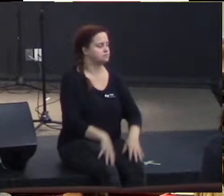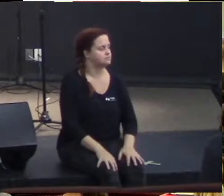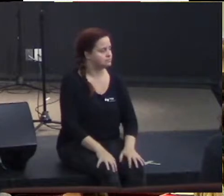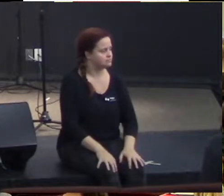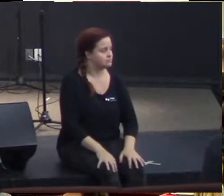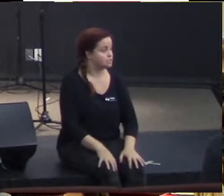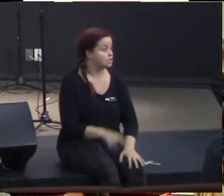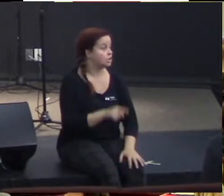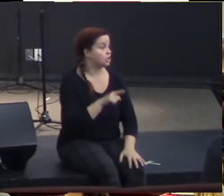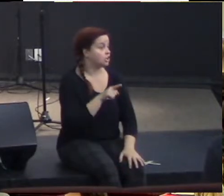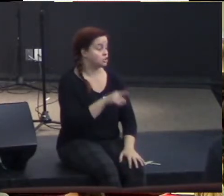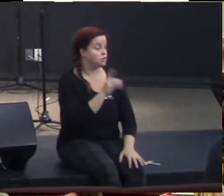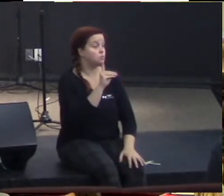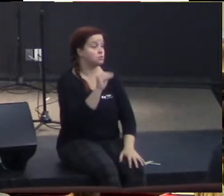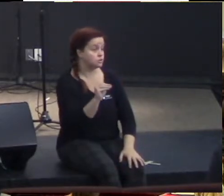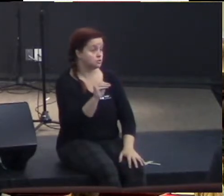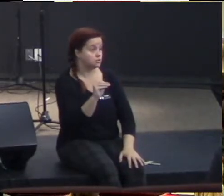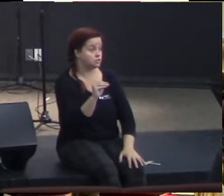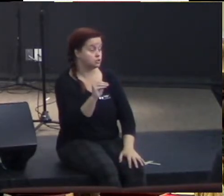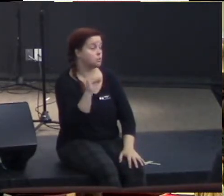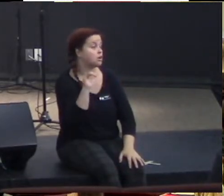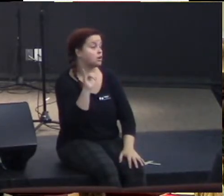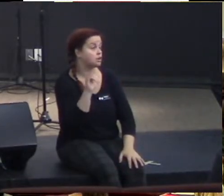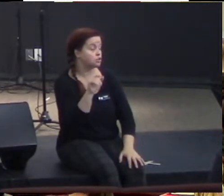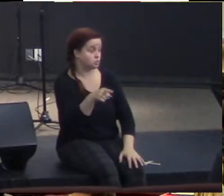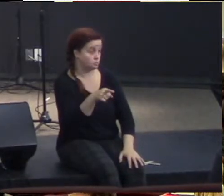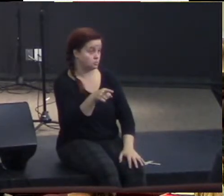You do you.